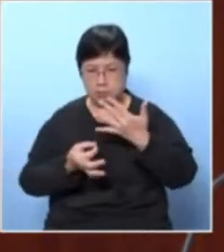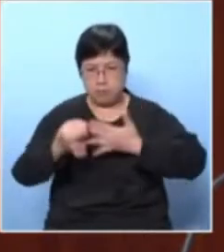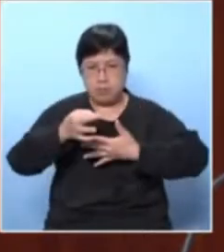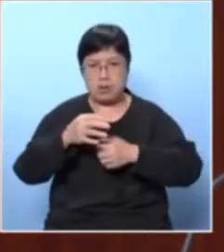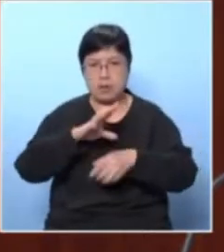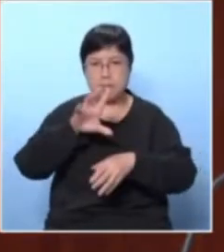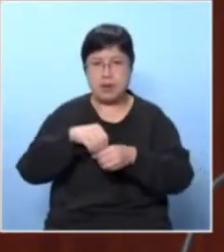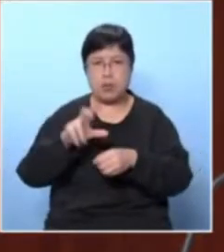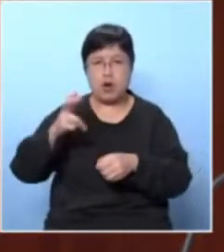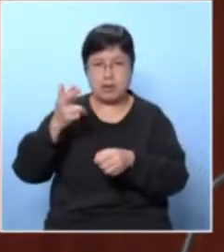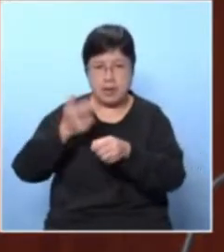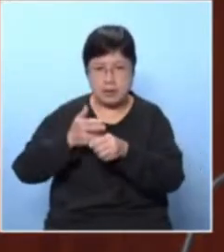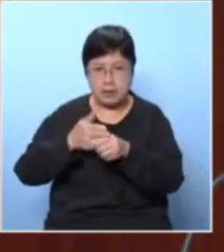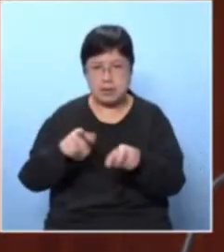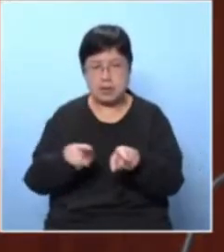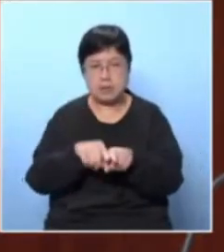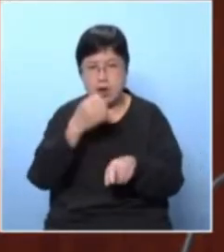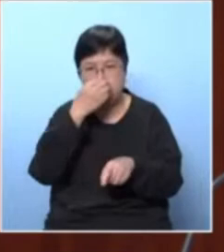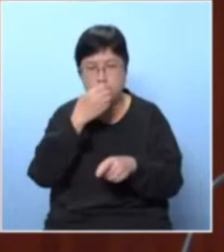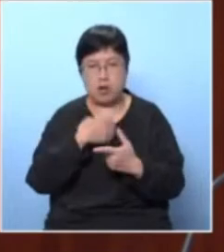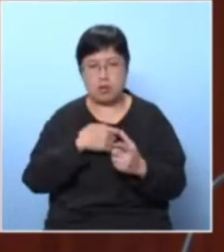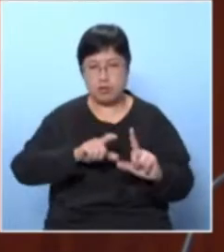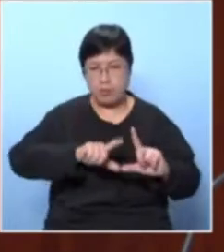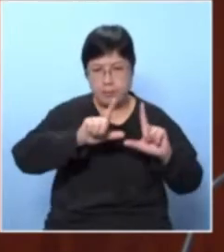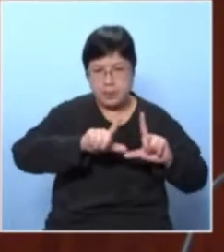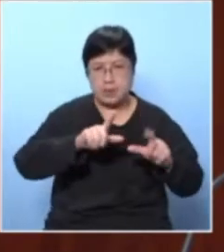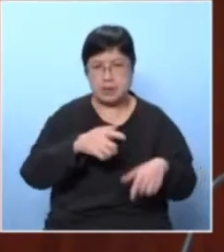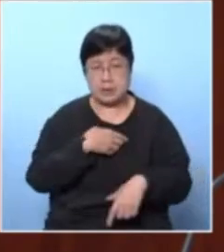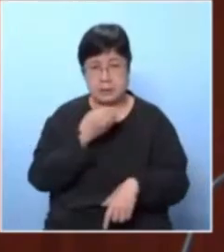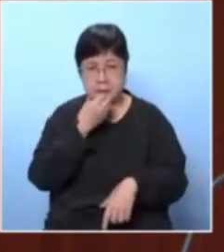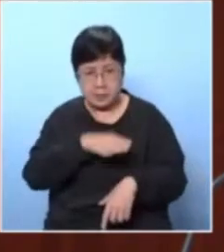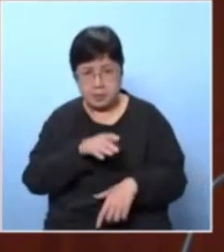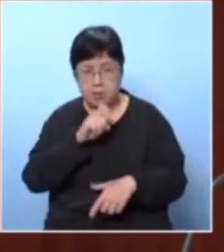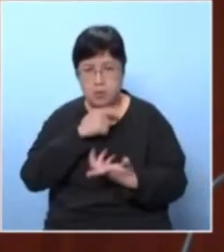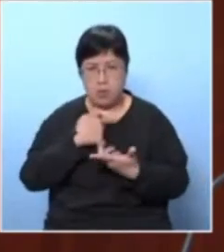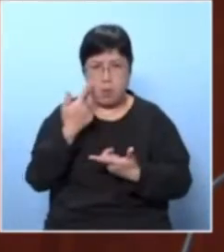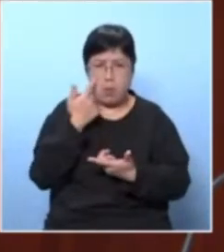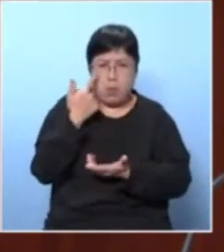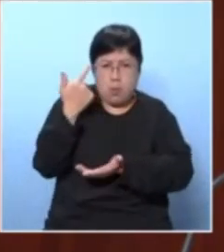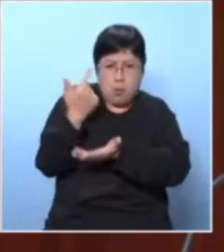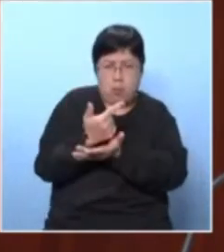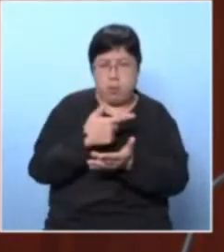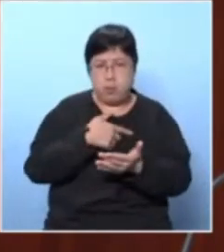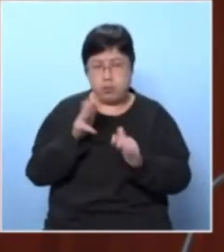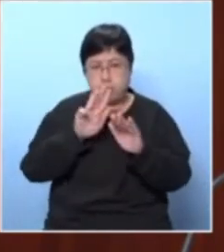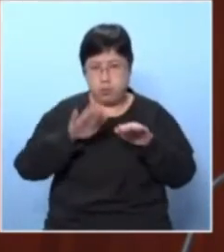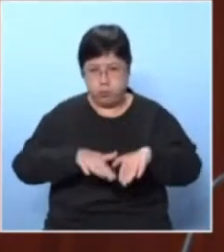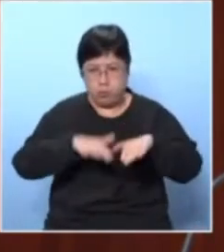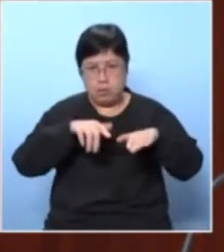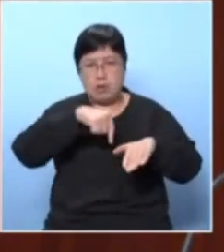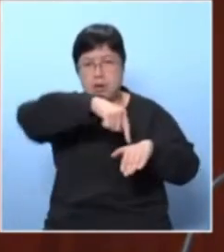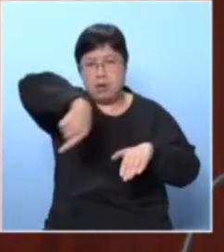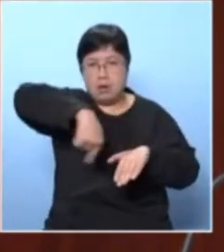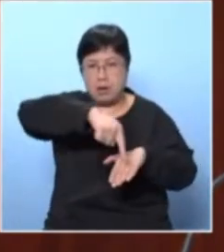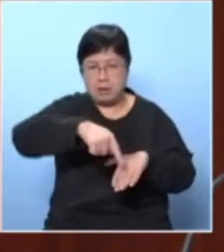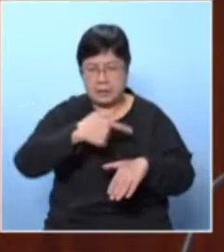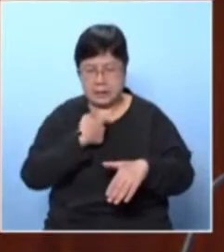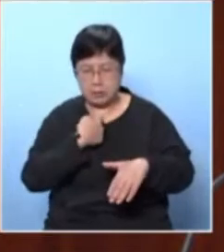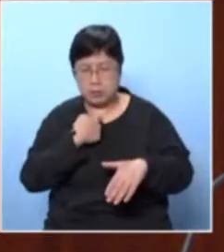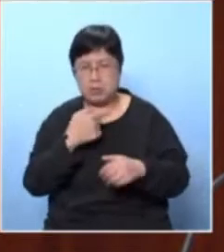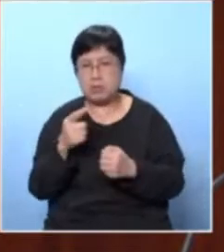Sin, Hong Kong Island East, and other areas hit by severe floods in the past.